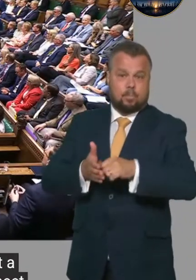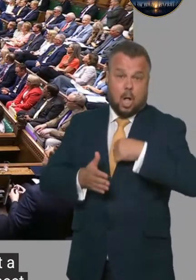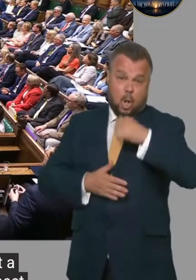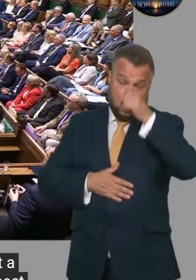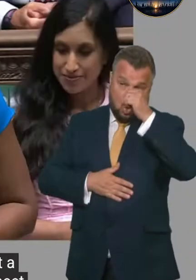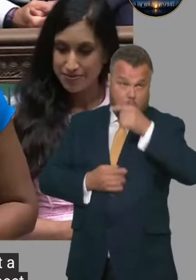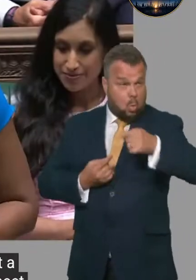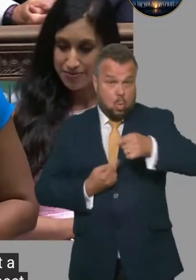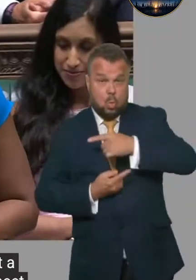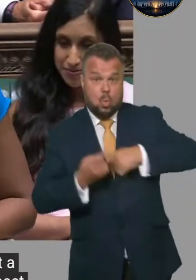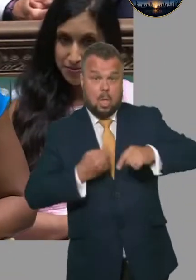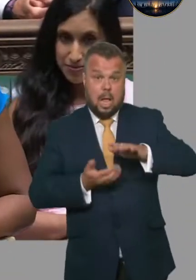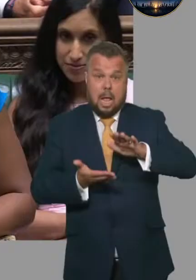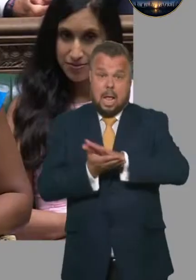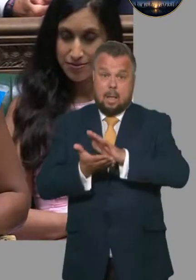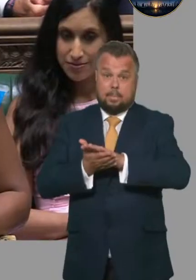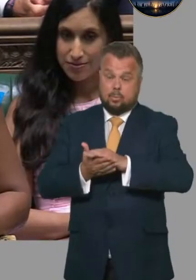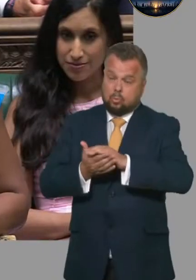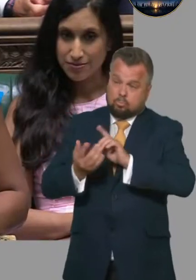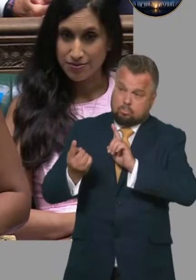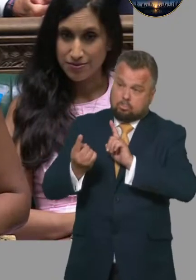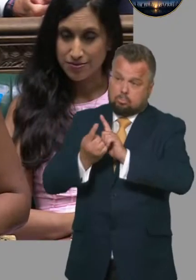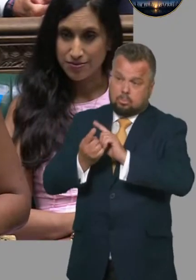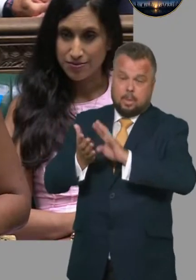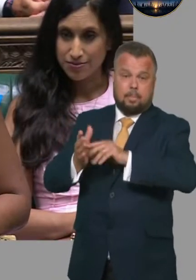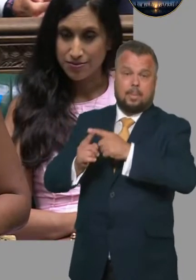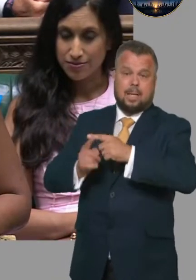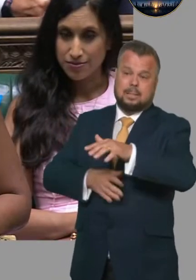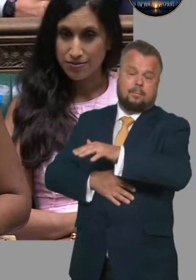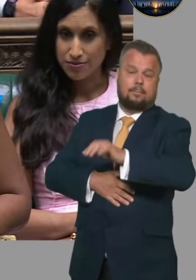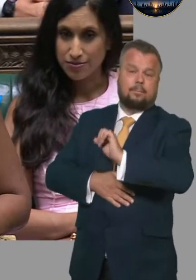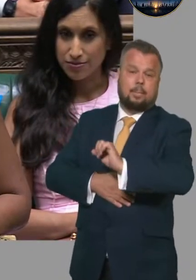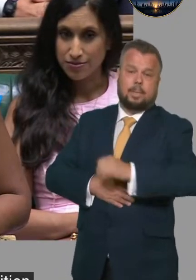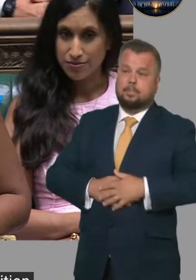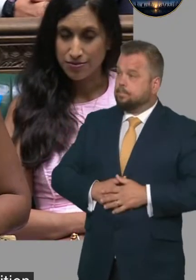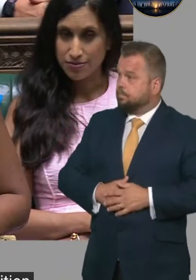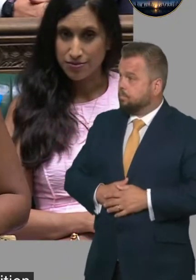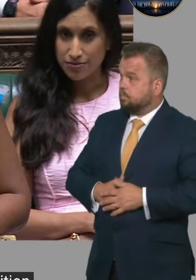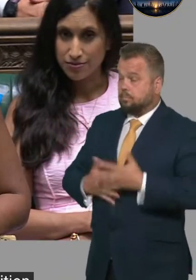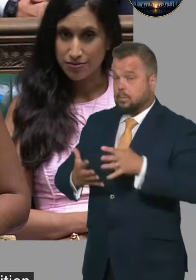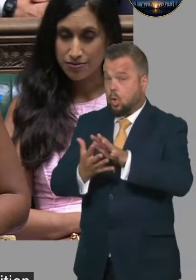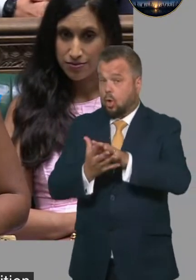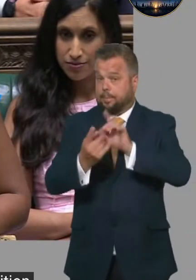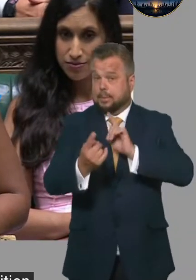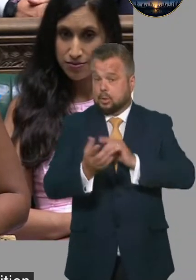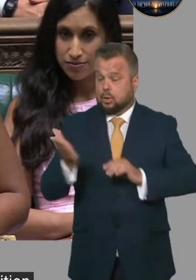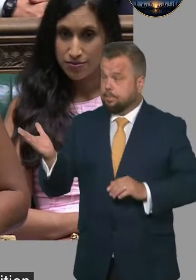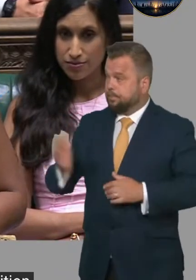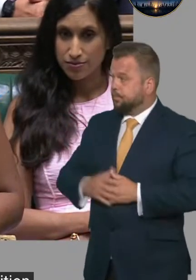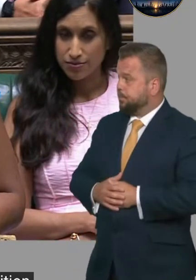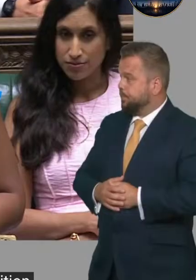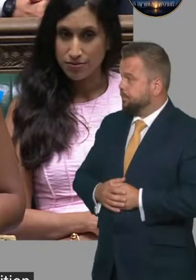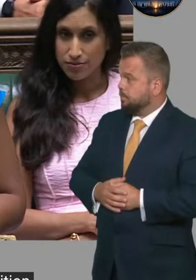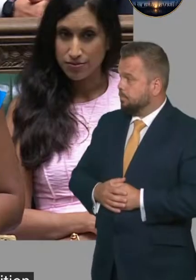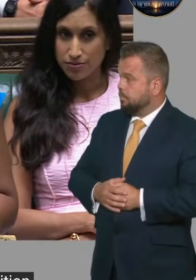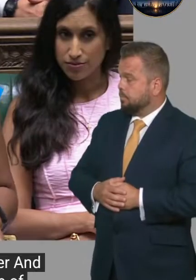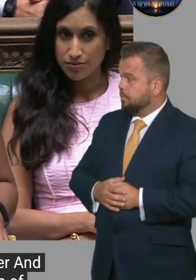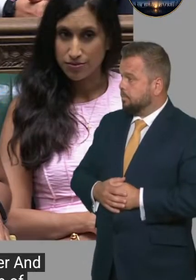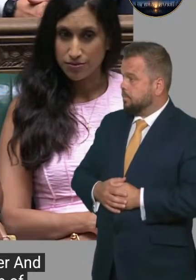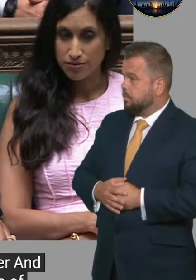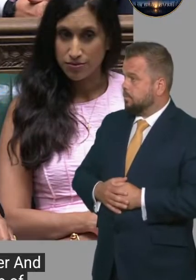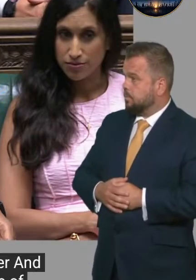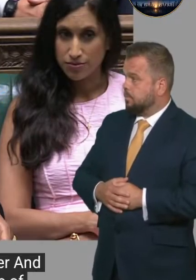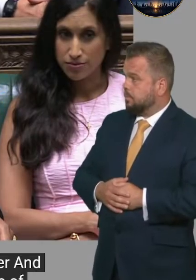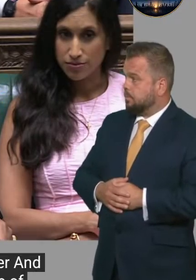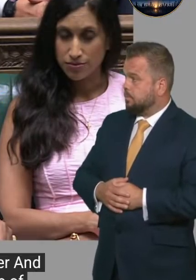Thank you, Mr. Speaker. And can I associate this side of the House with the Prime Minister's remarks on the horrific train crash, the attacks in Edinburgh, and,